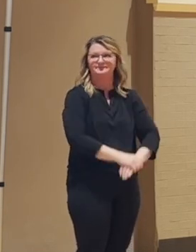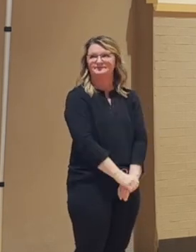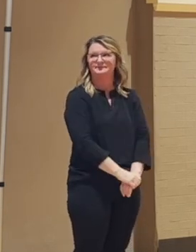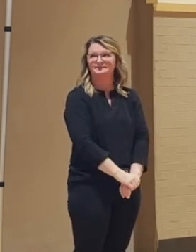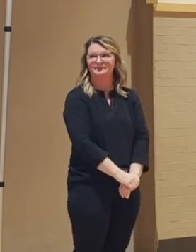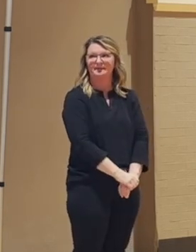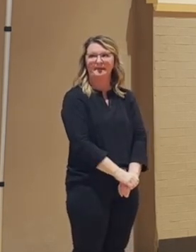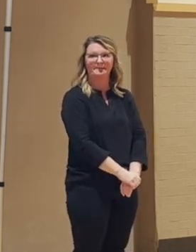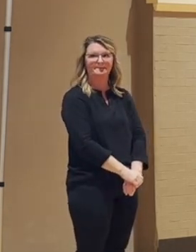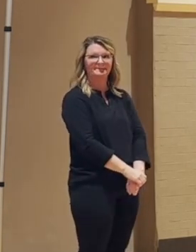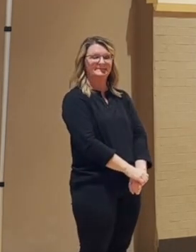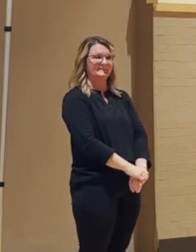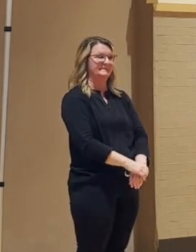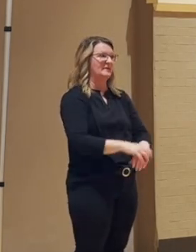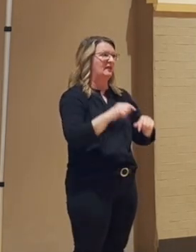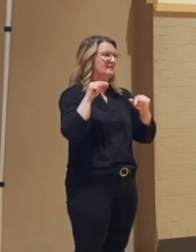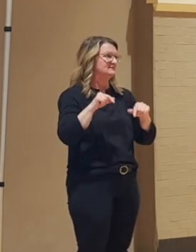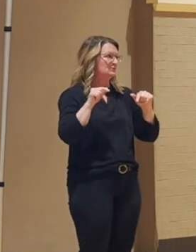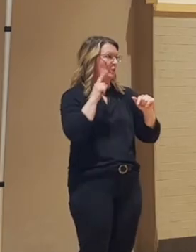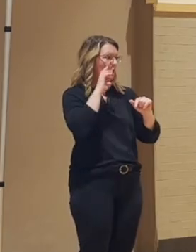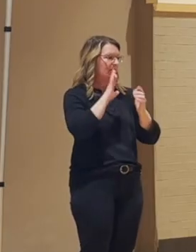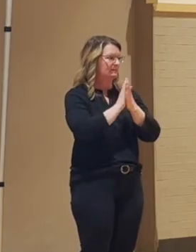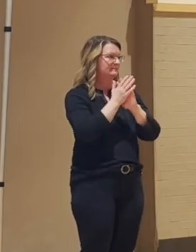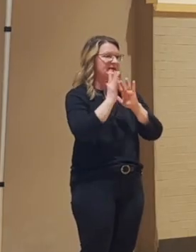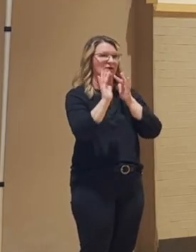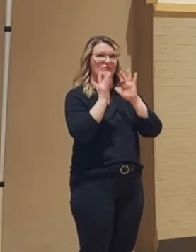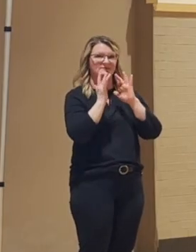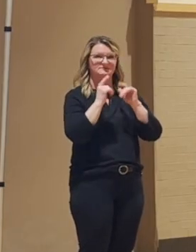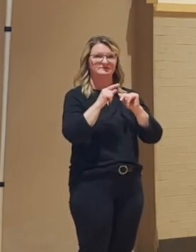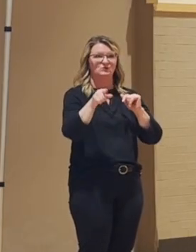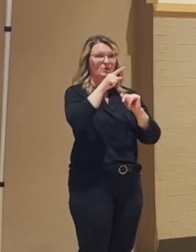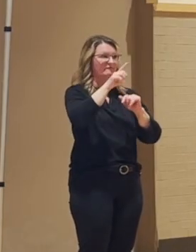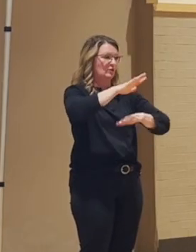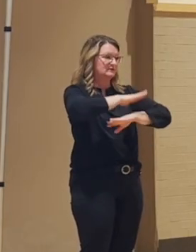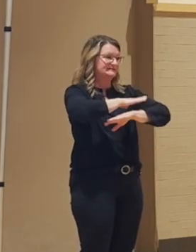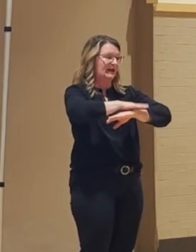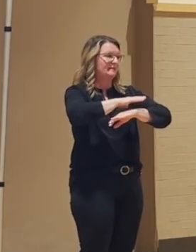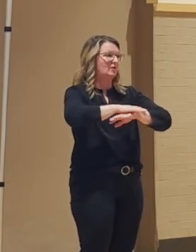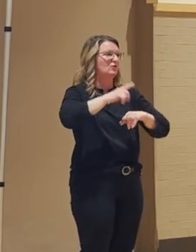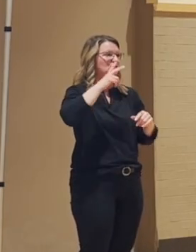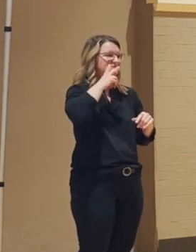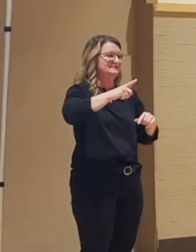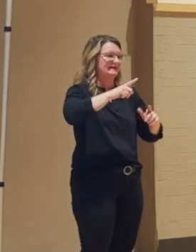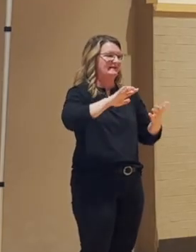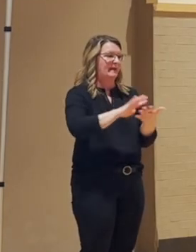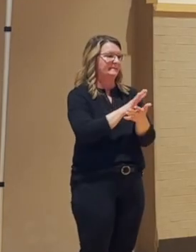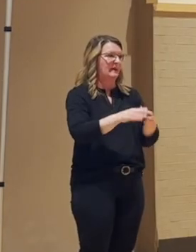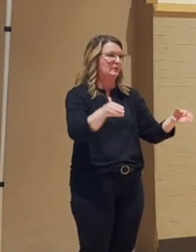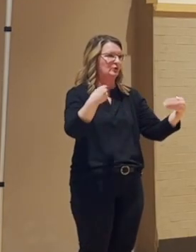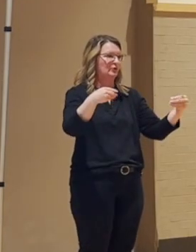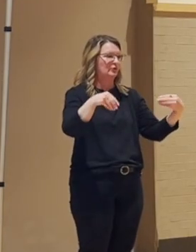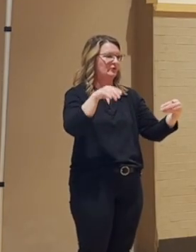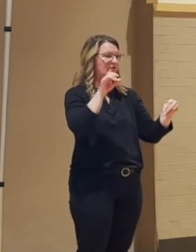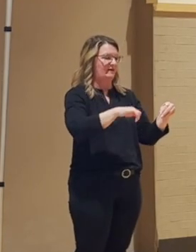This is the part where we get interactive. So those of you who are at your tables, if you look at that little flyer